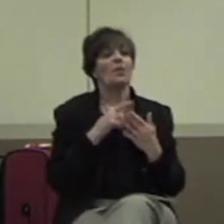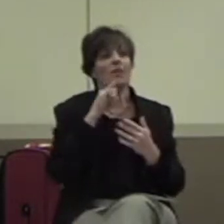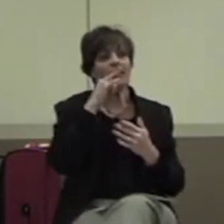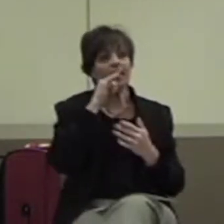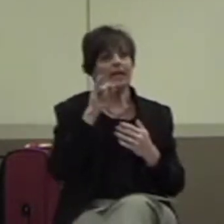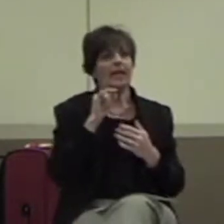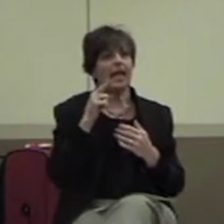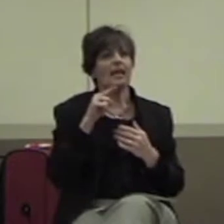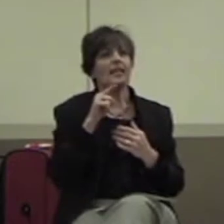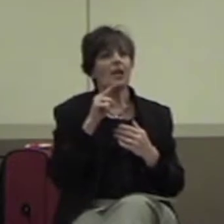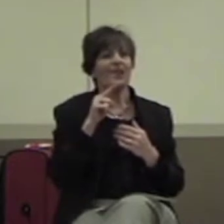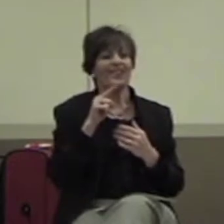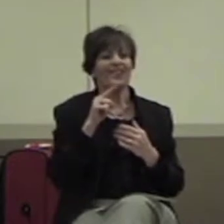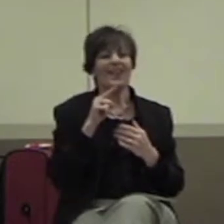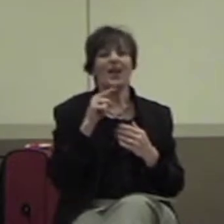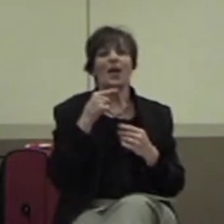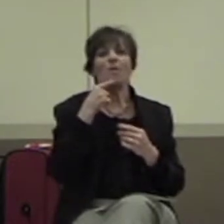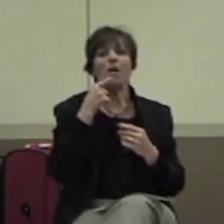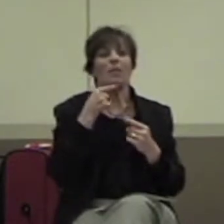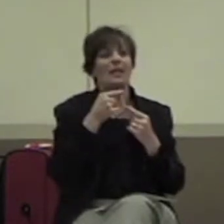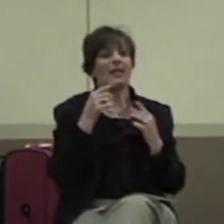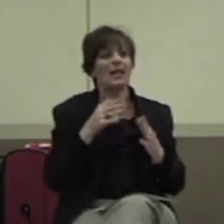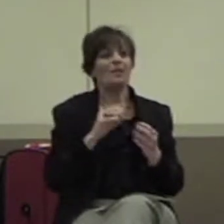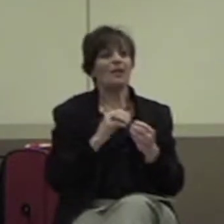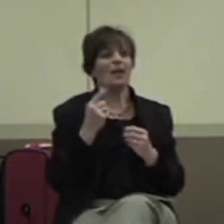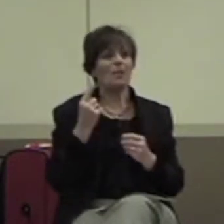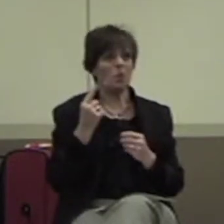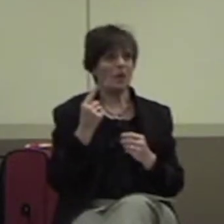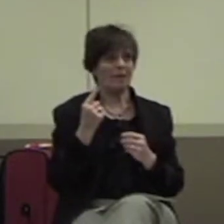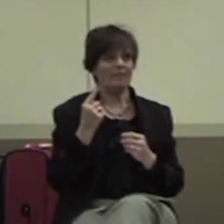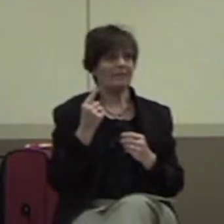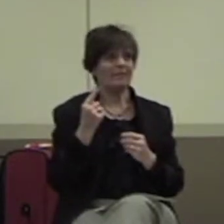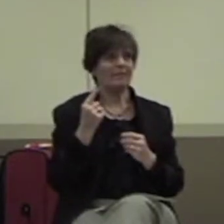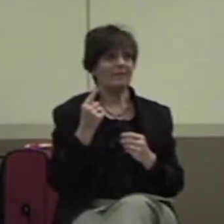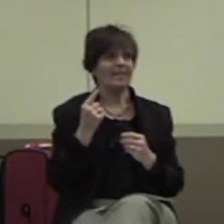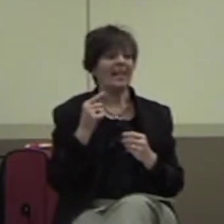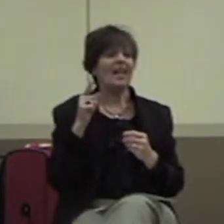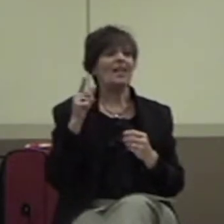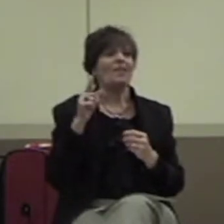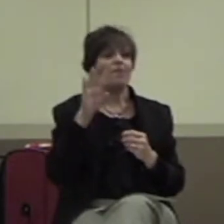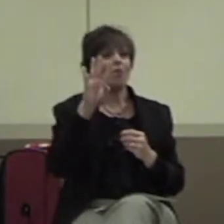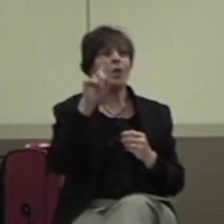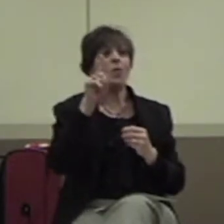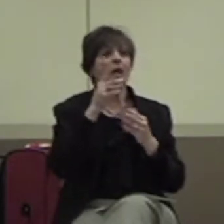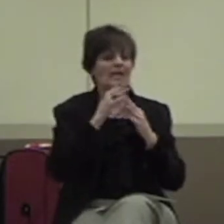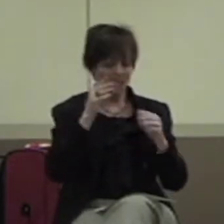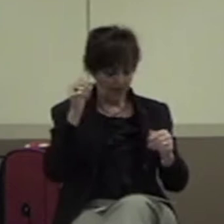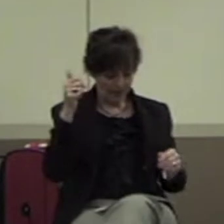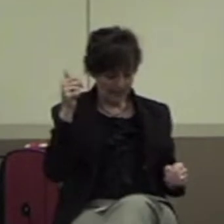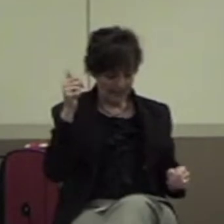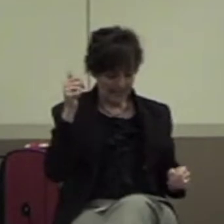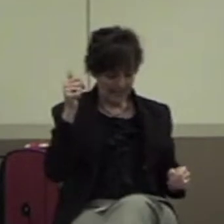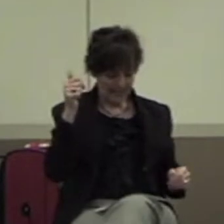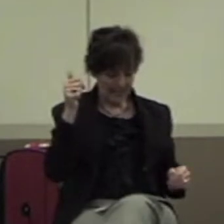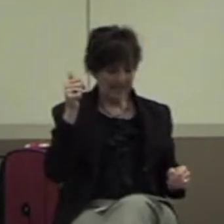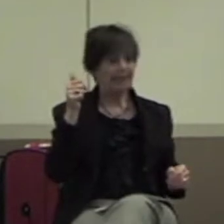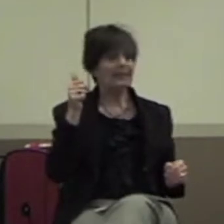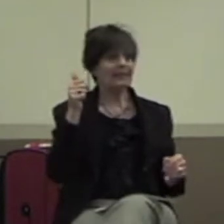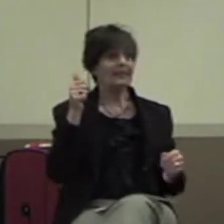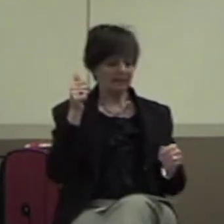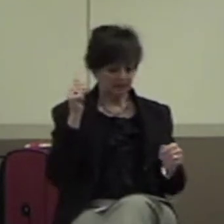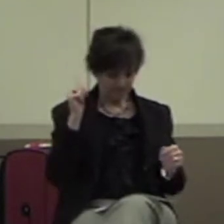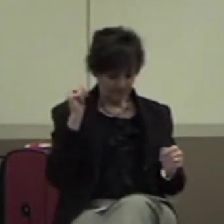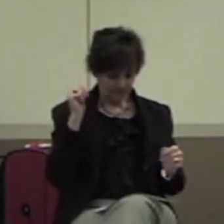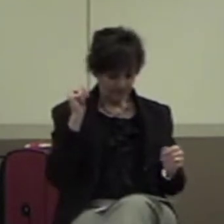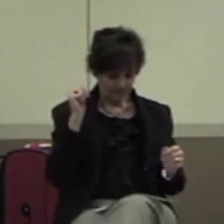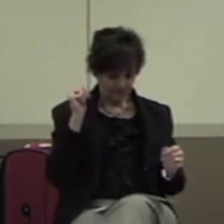about the kid like they are public enemy number 1. And so I have you take that 41 divided by 10, and we see what we're really